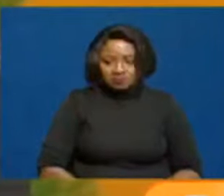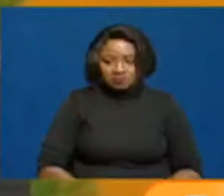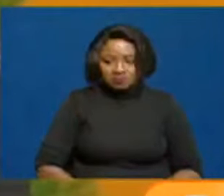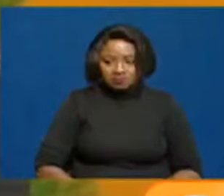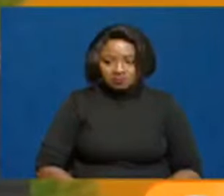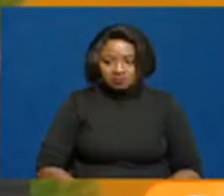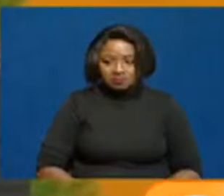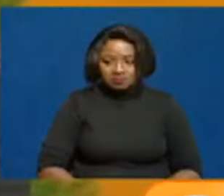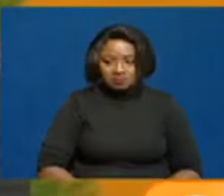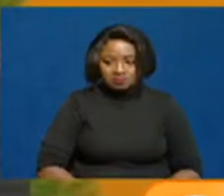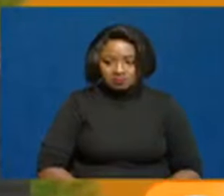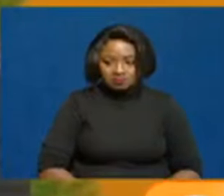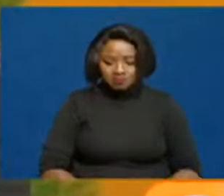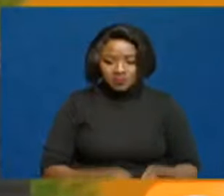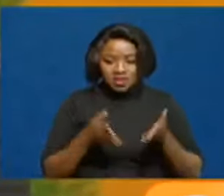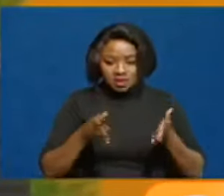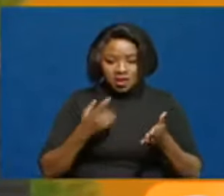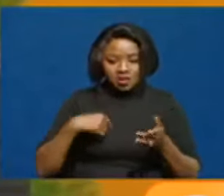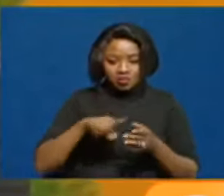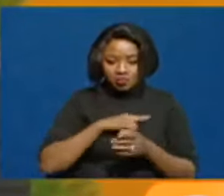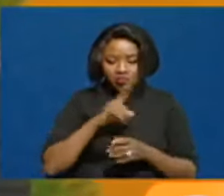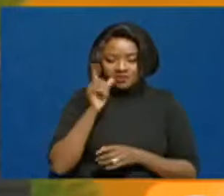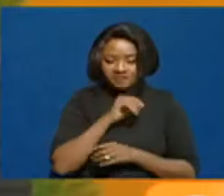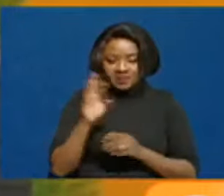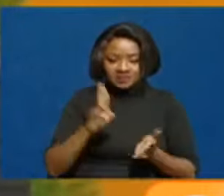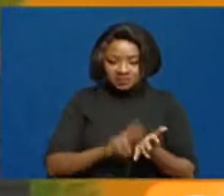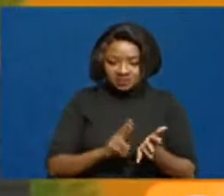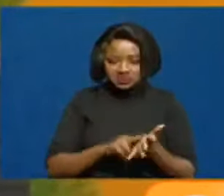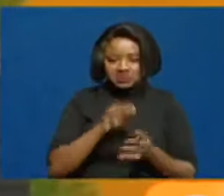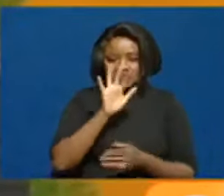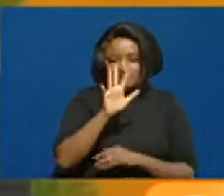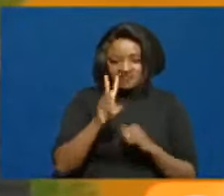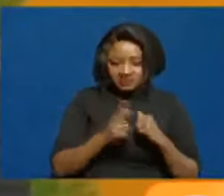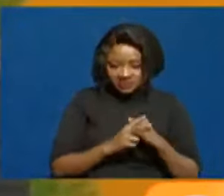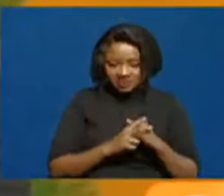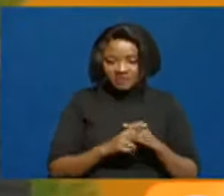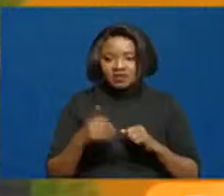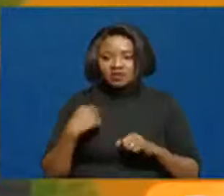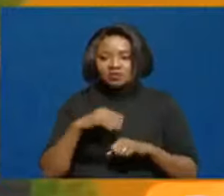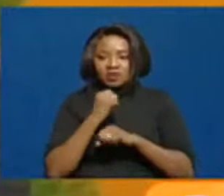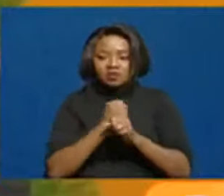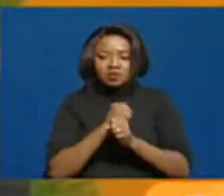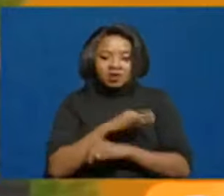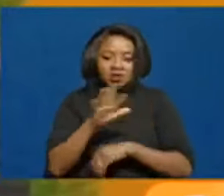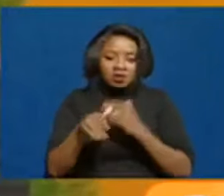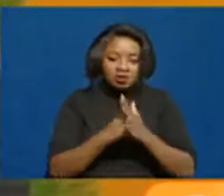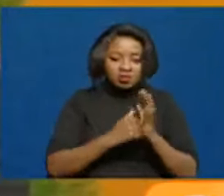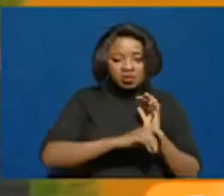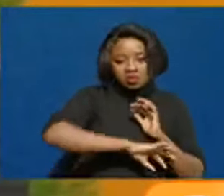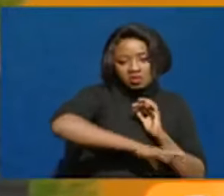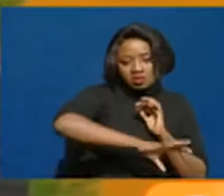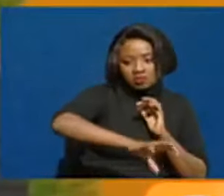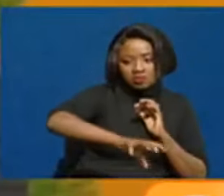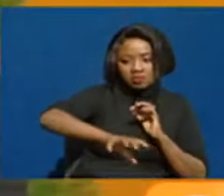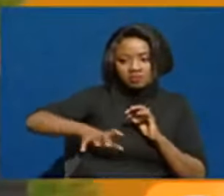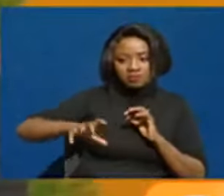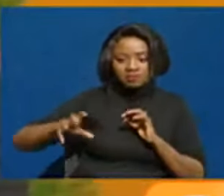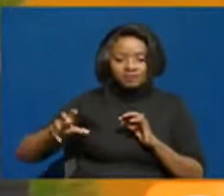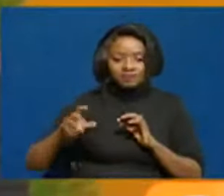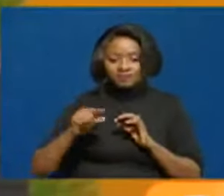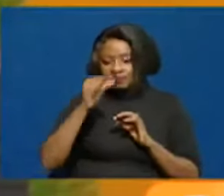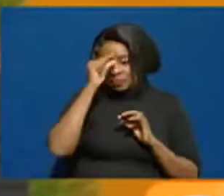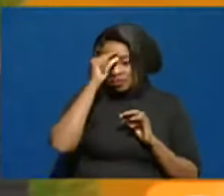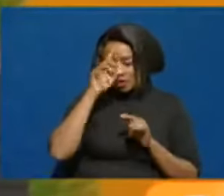have already onboarded 57 of these enterprises. Okay. We worked with all the county governments and different stakeholders at the beginning of the